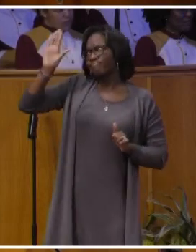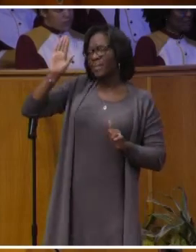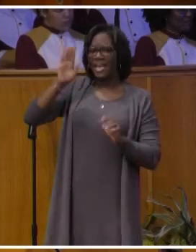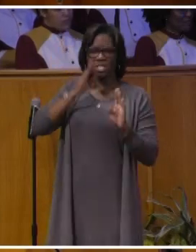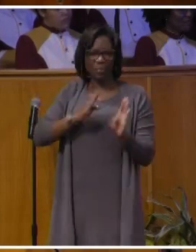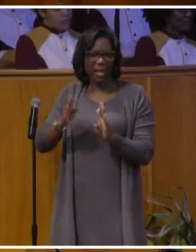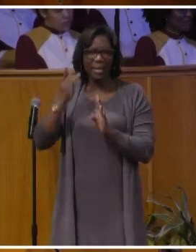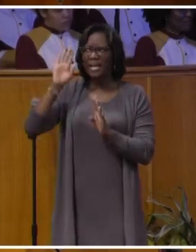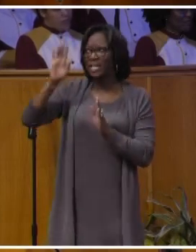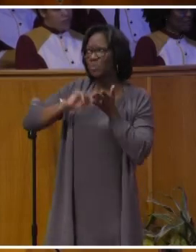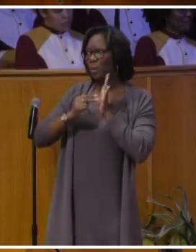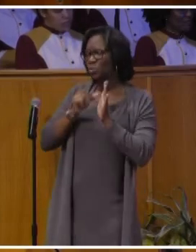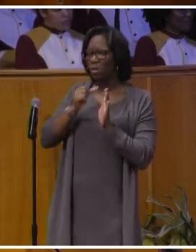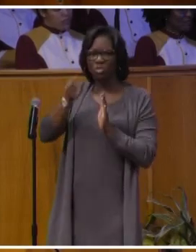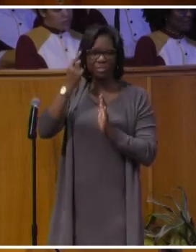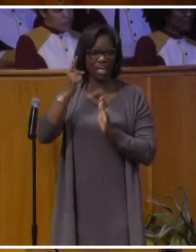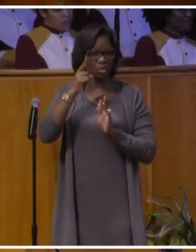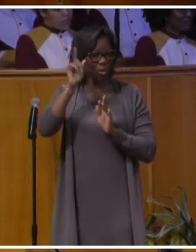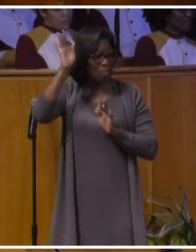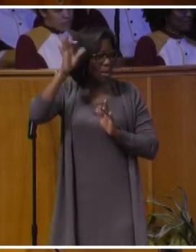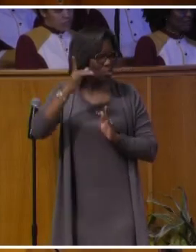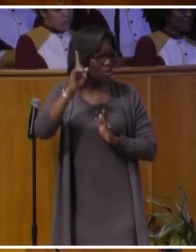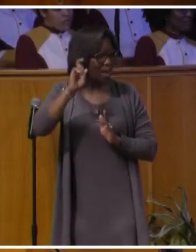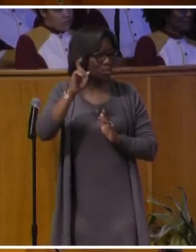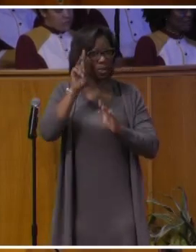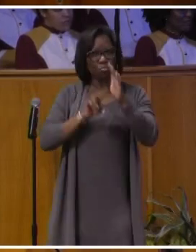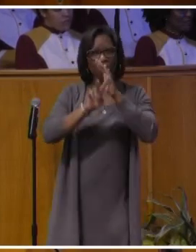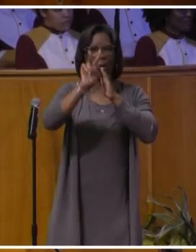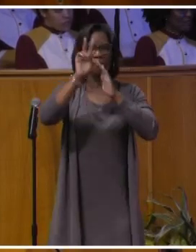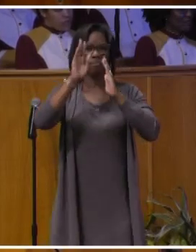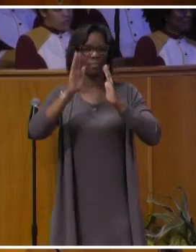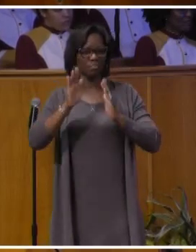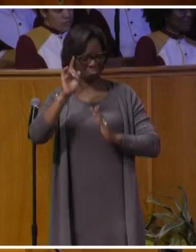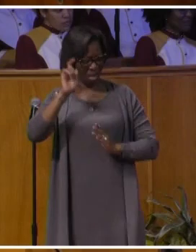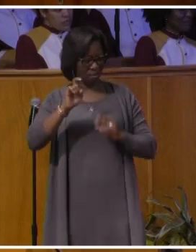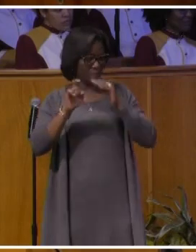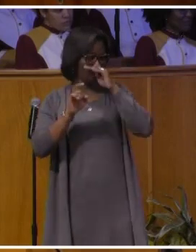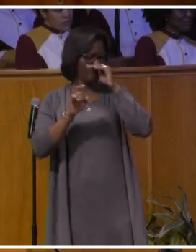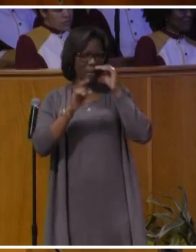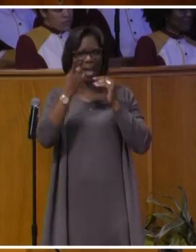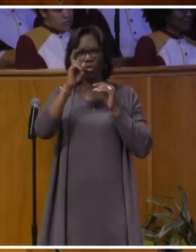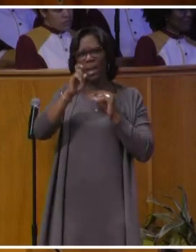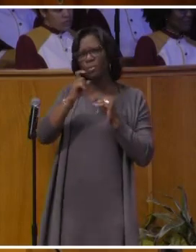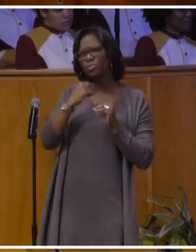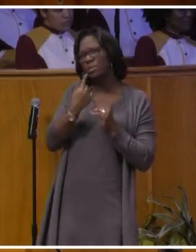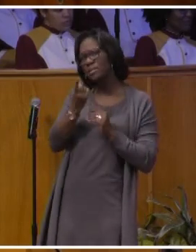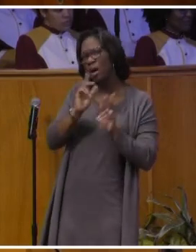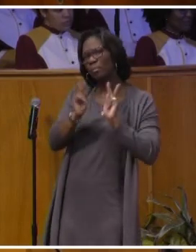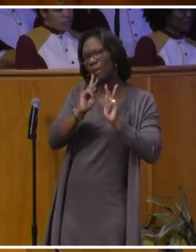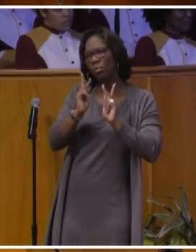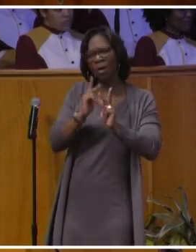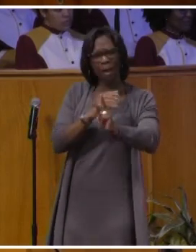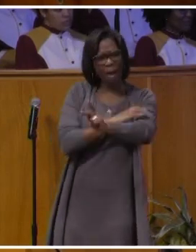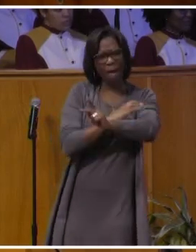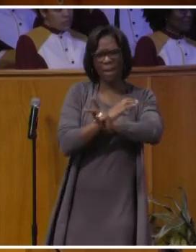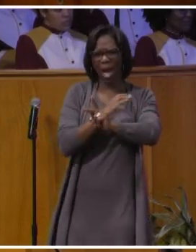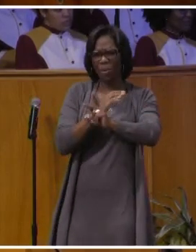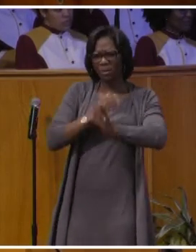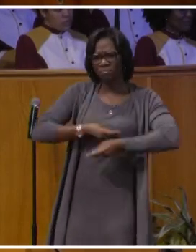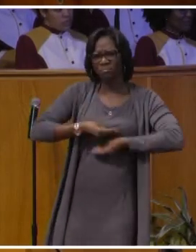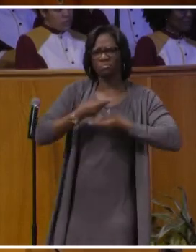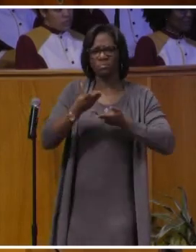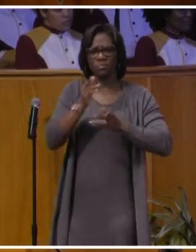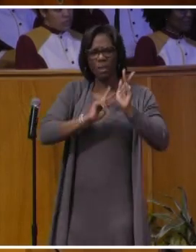God is doing. If you're going to pastor, you got to be a prophet. You got to be able to speak truth to power in ways that are